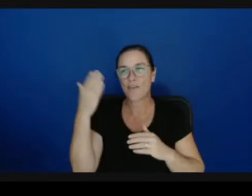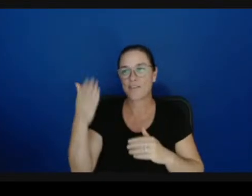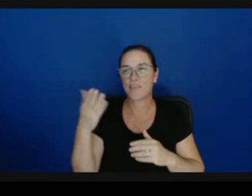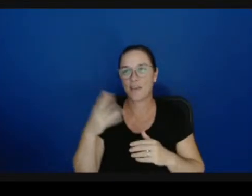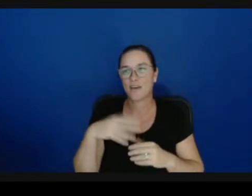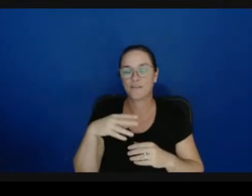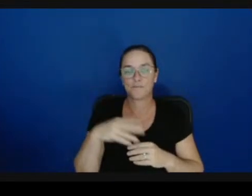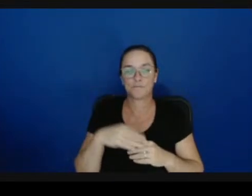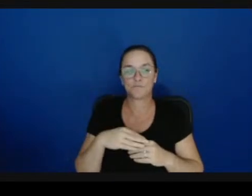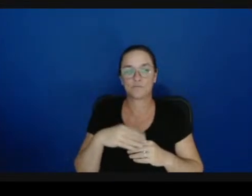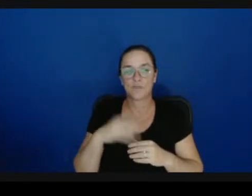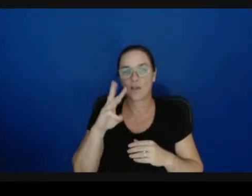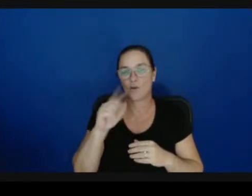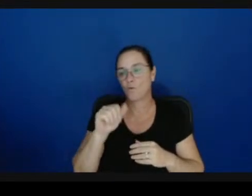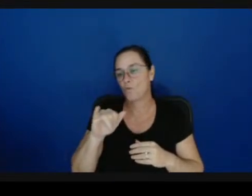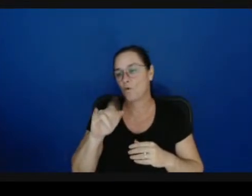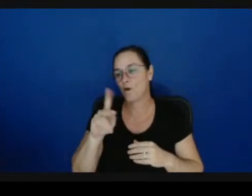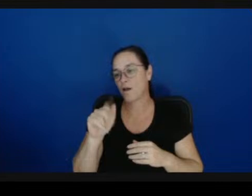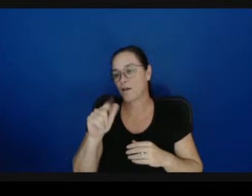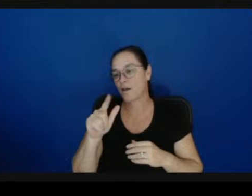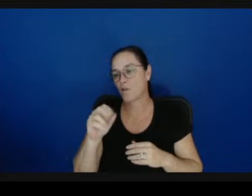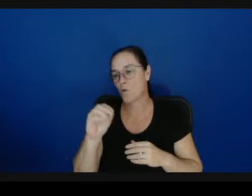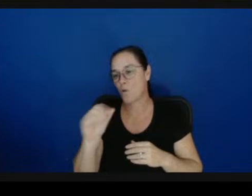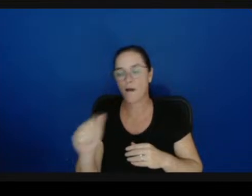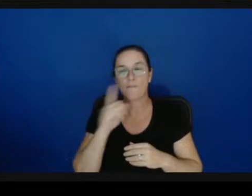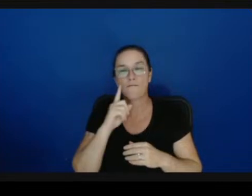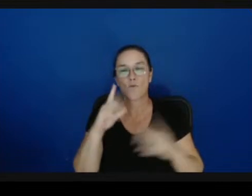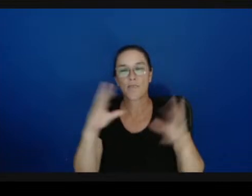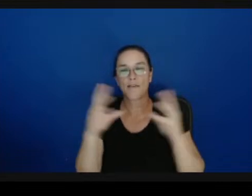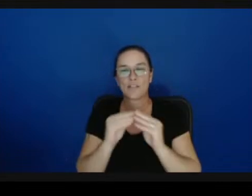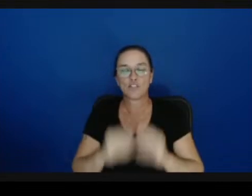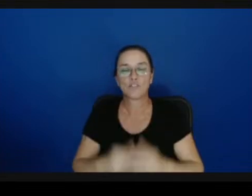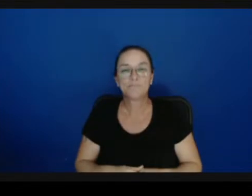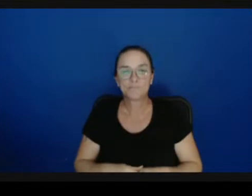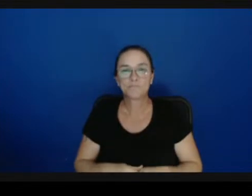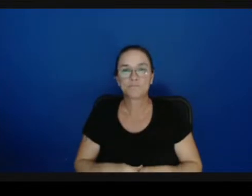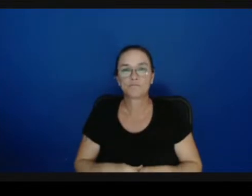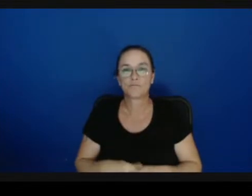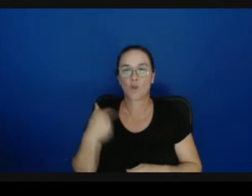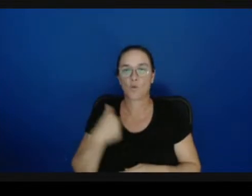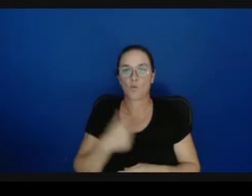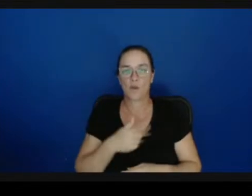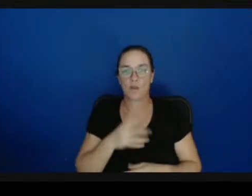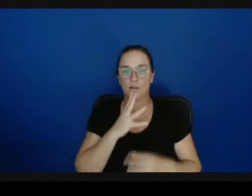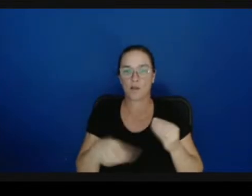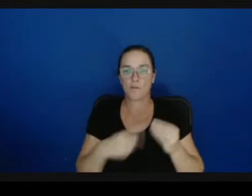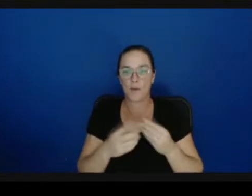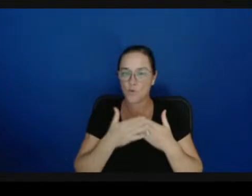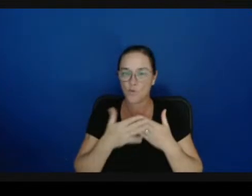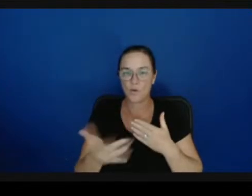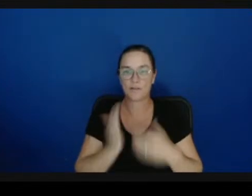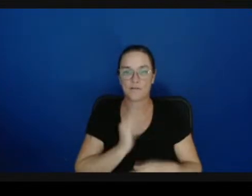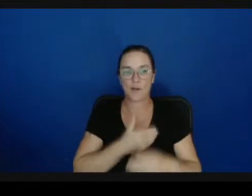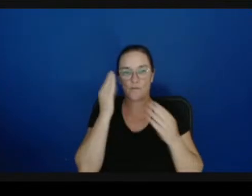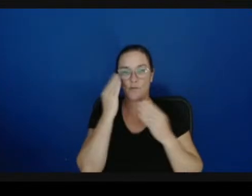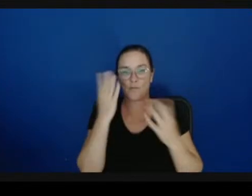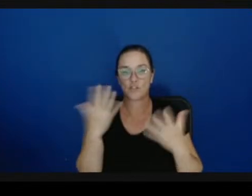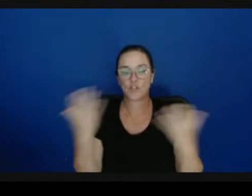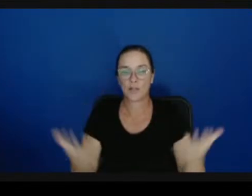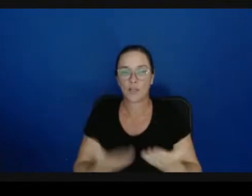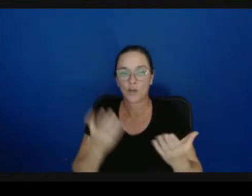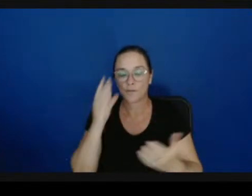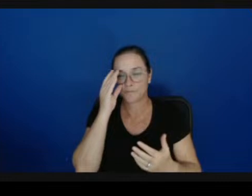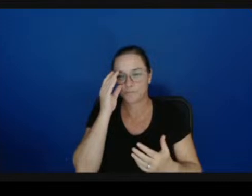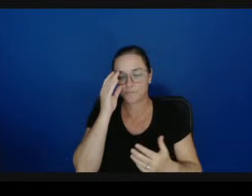Waikoloa for the convention. Yeah. All right, so let's go get into the rest of our data here. We will